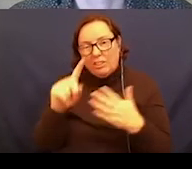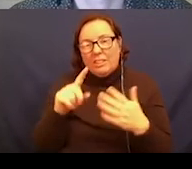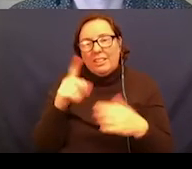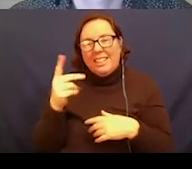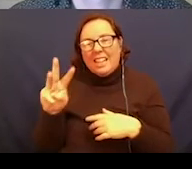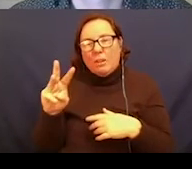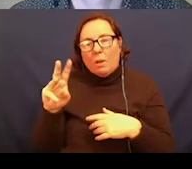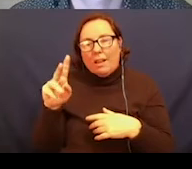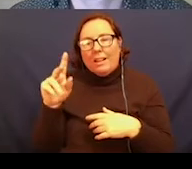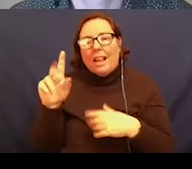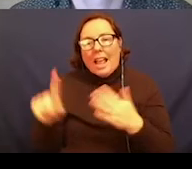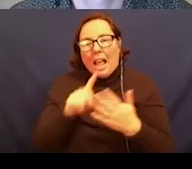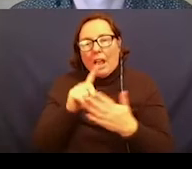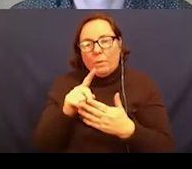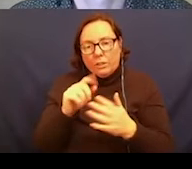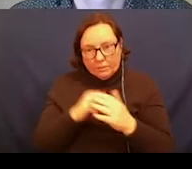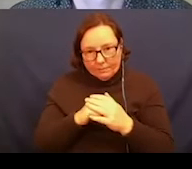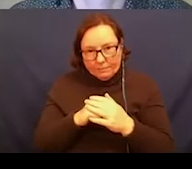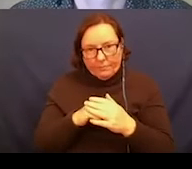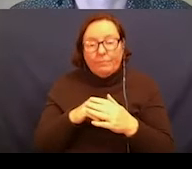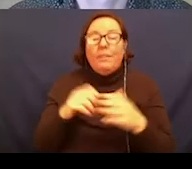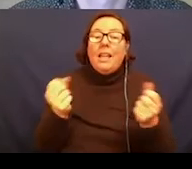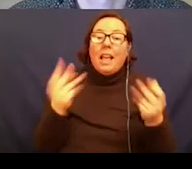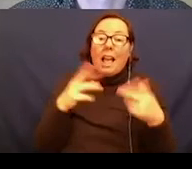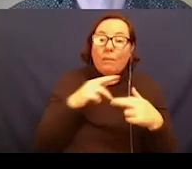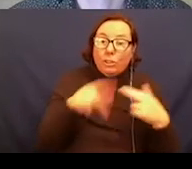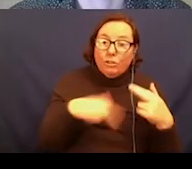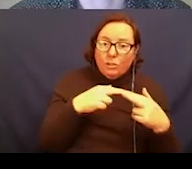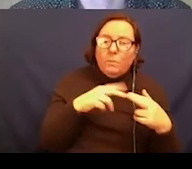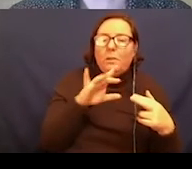and receive 28% renewable electricity.